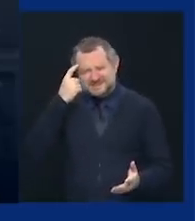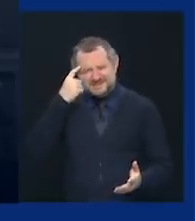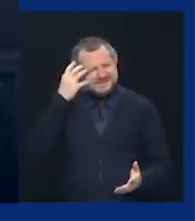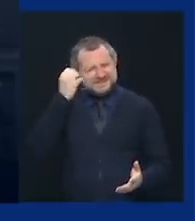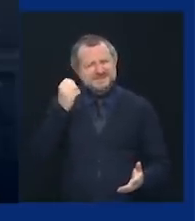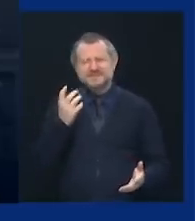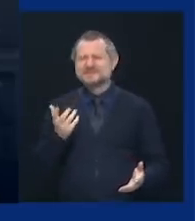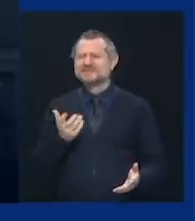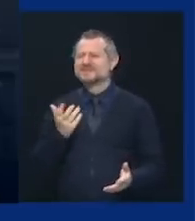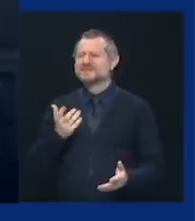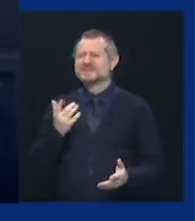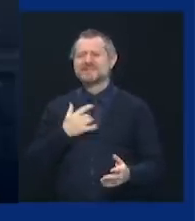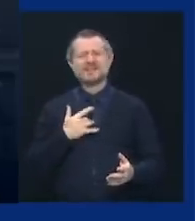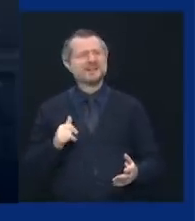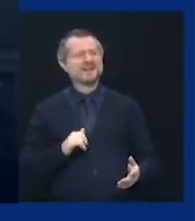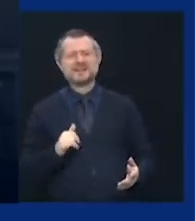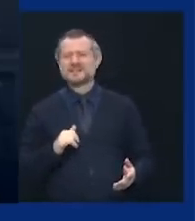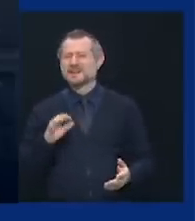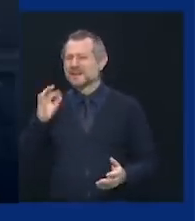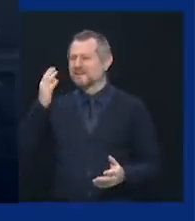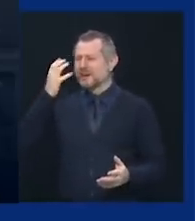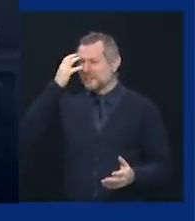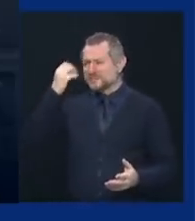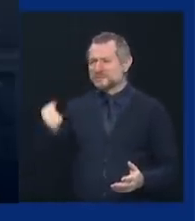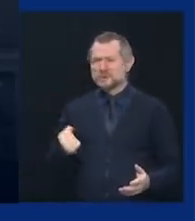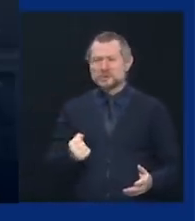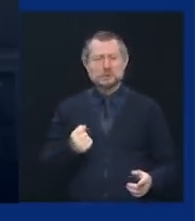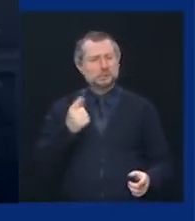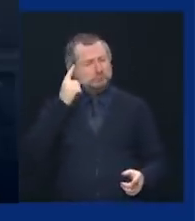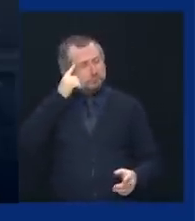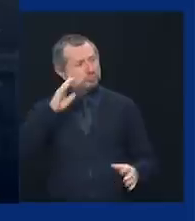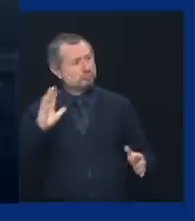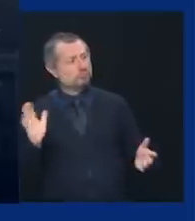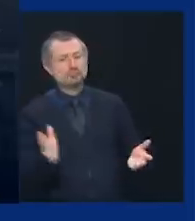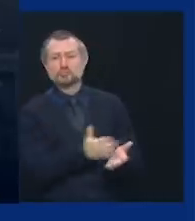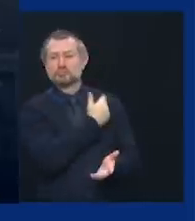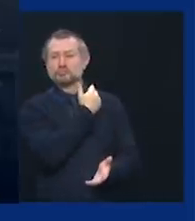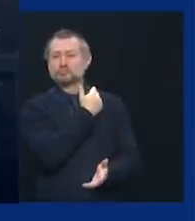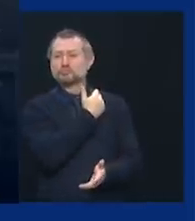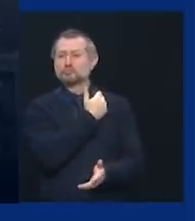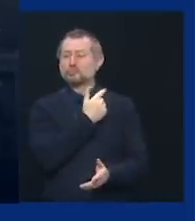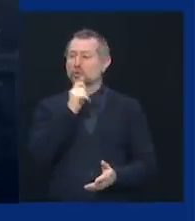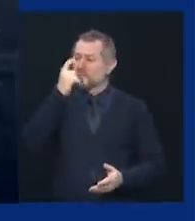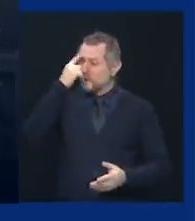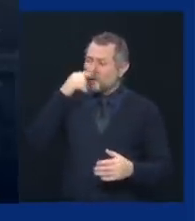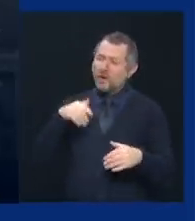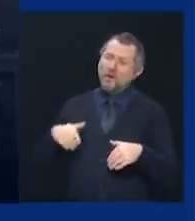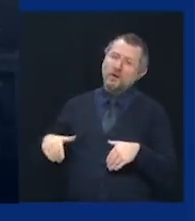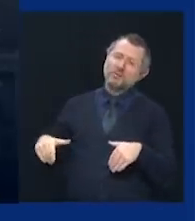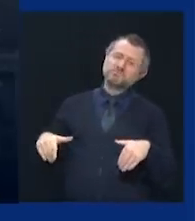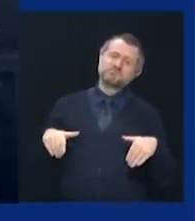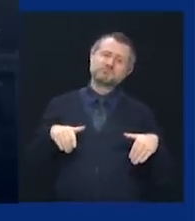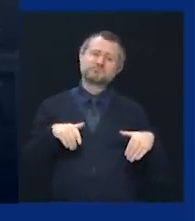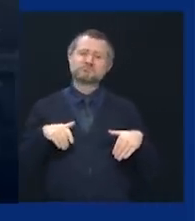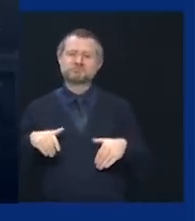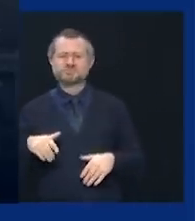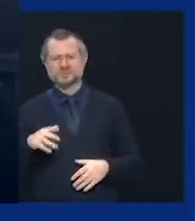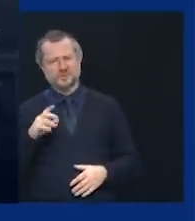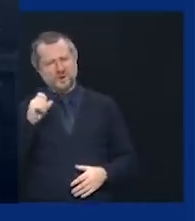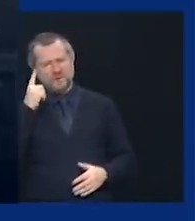sense leave government? When did government become so